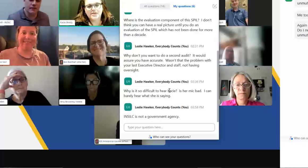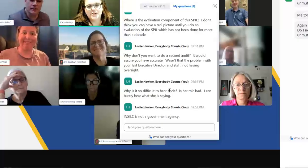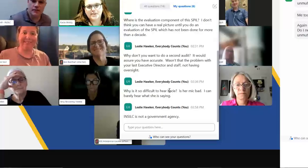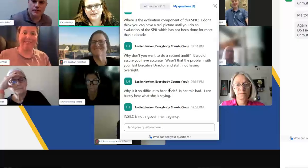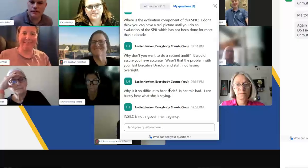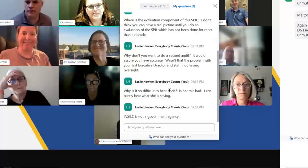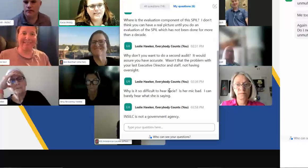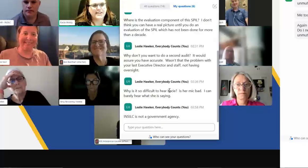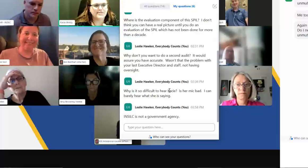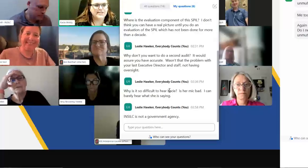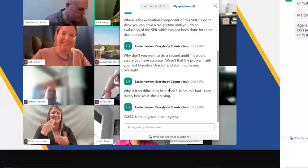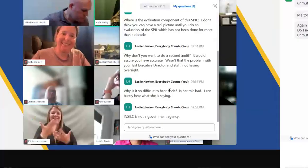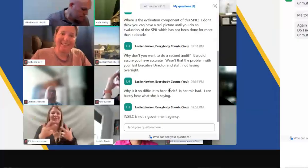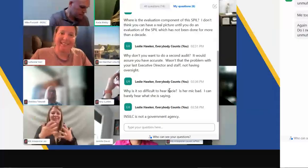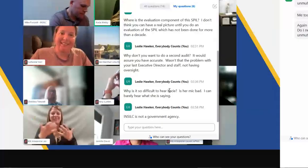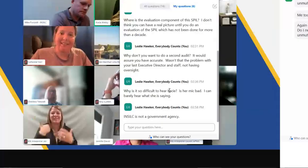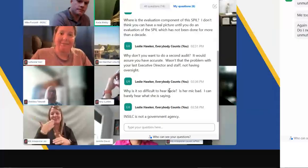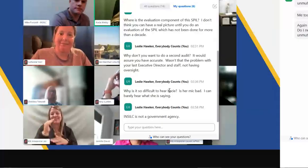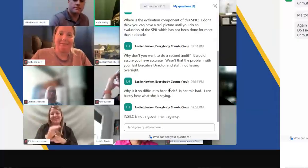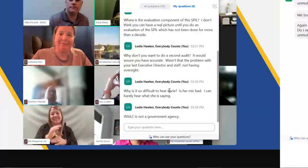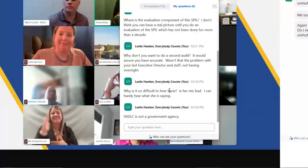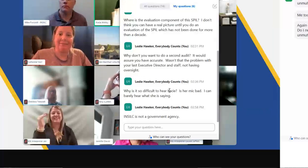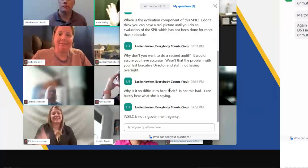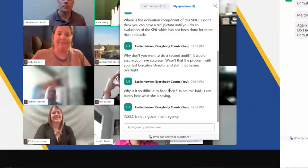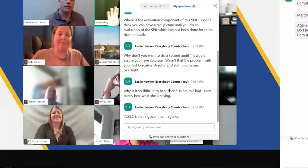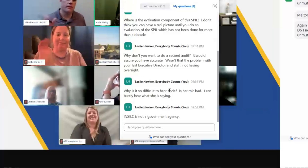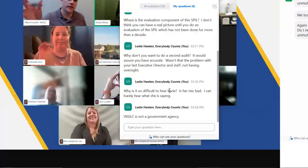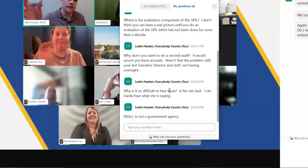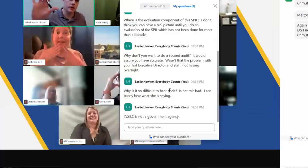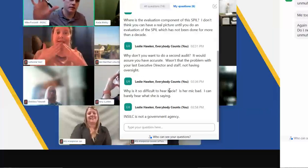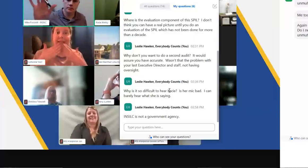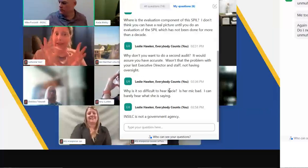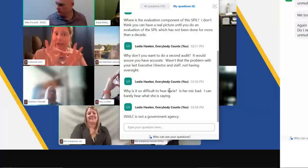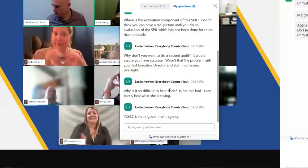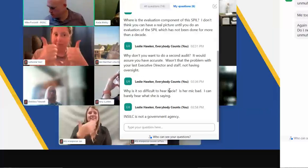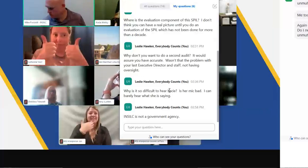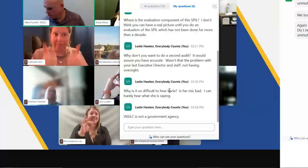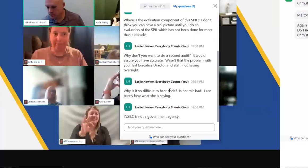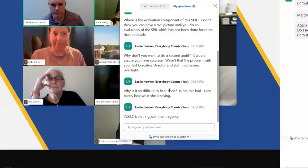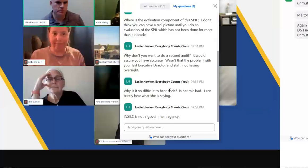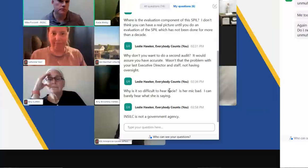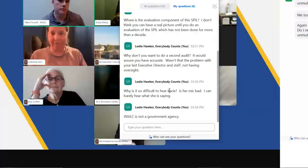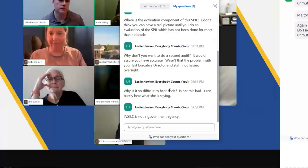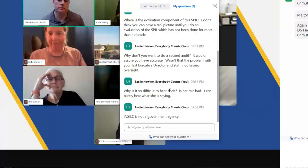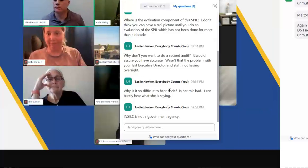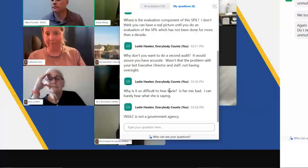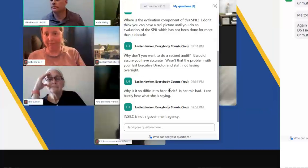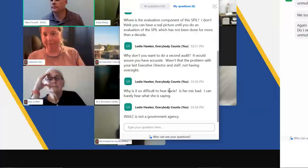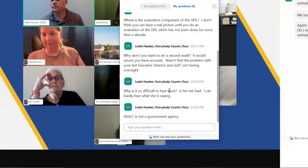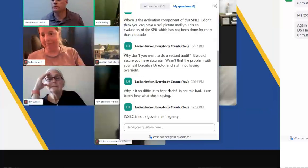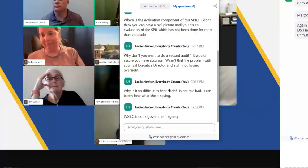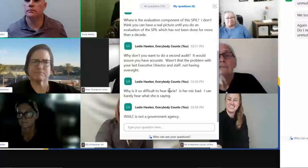All right. Thank you very much. Have a great day. Bye. Thanks, everybody. Thank you.